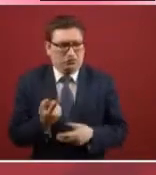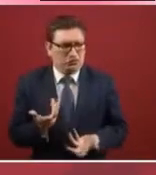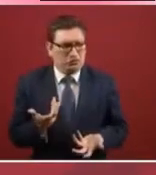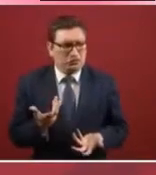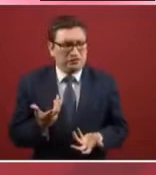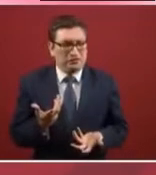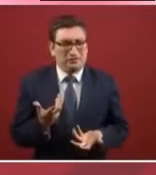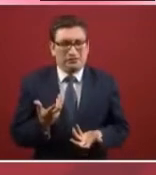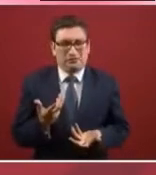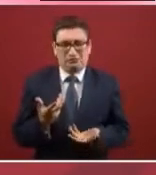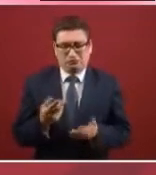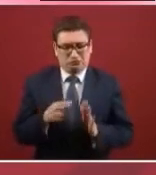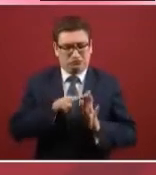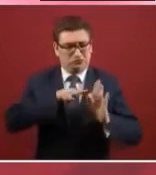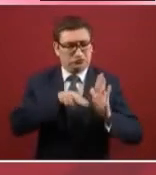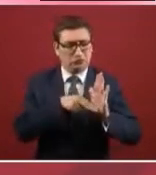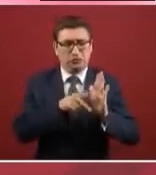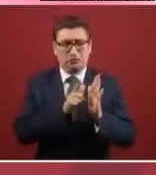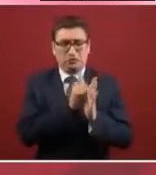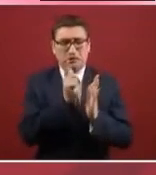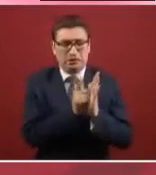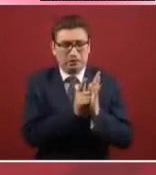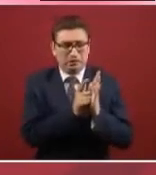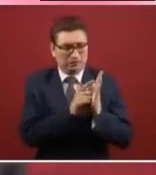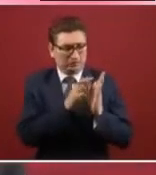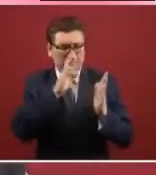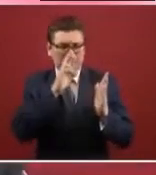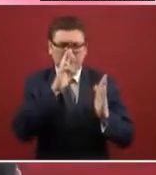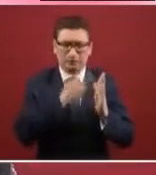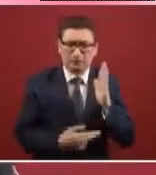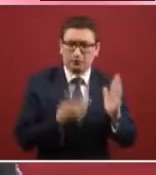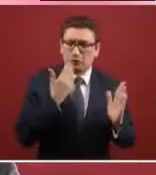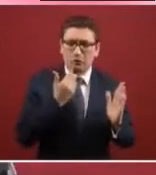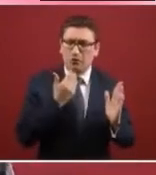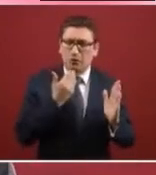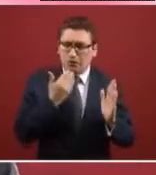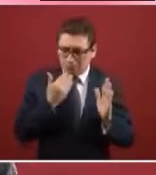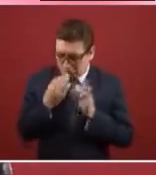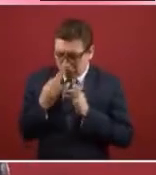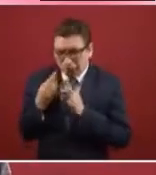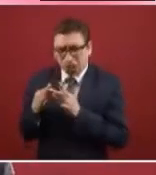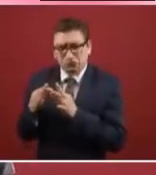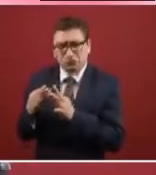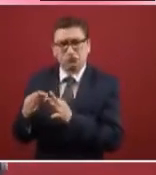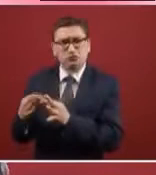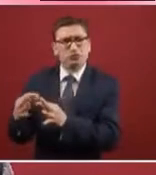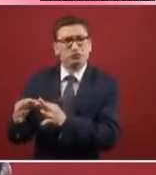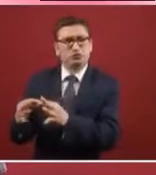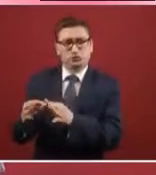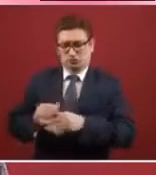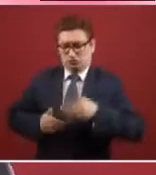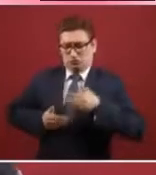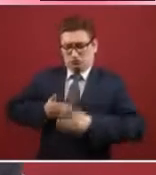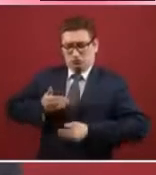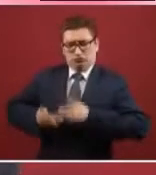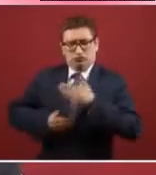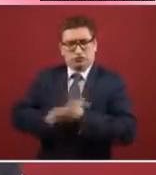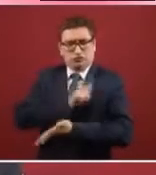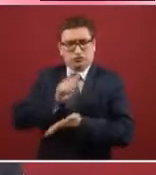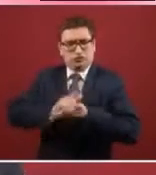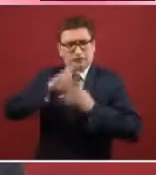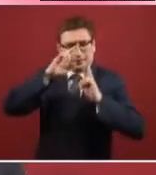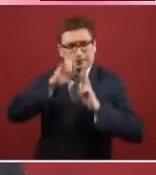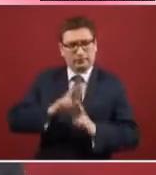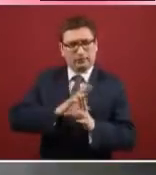not violating norma. Any norm. Y se está llevando a cabo todo el procedimiento legal. And you're taking all